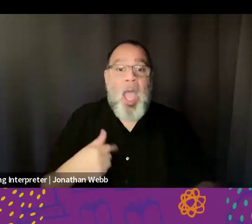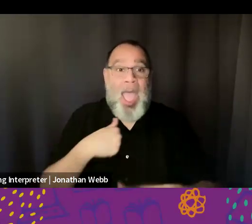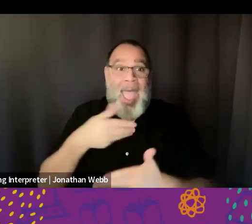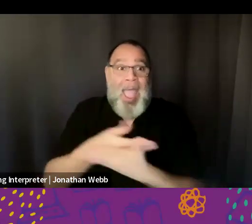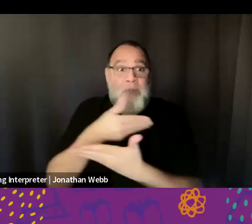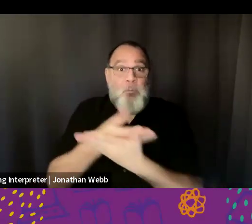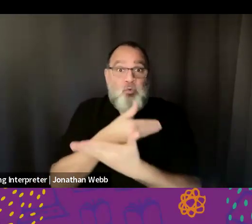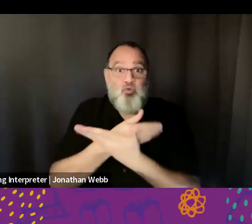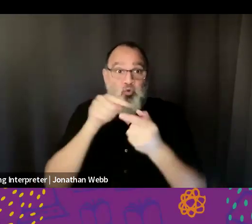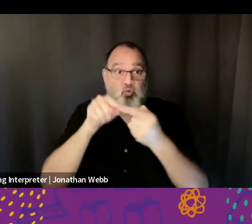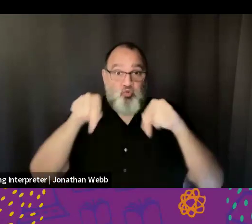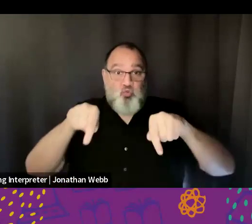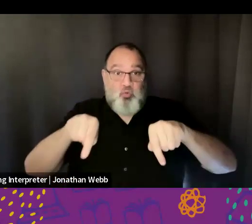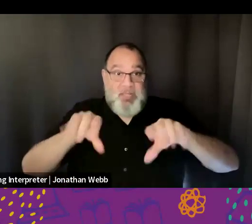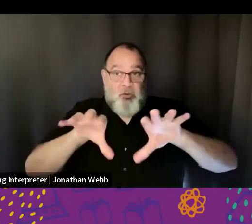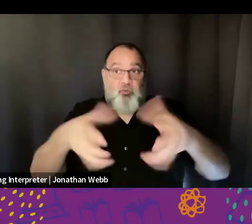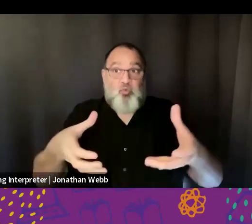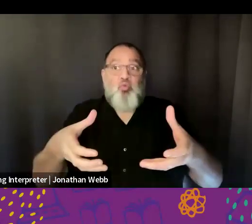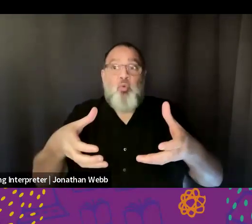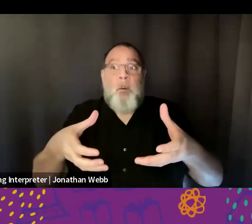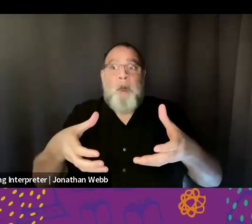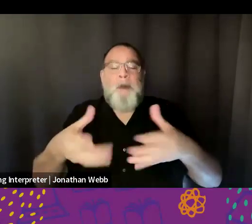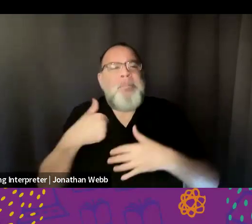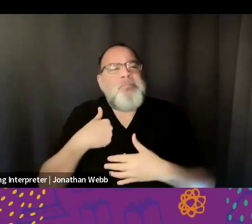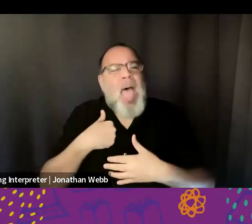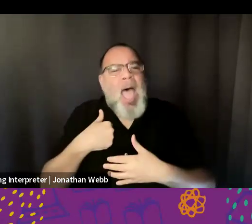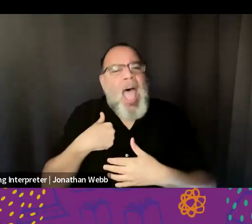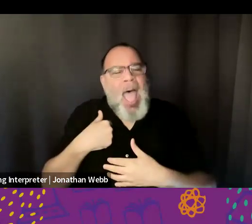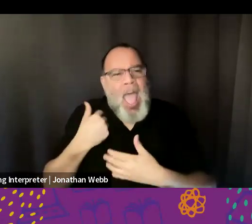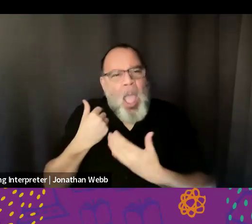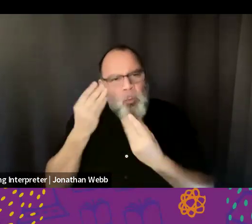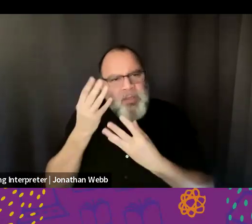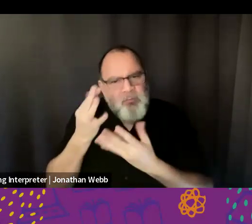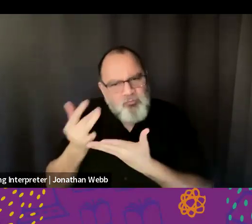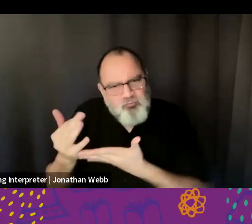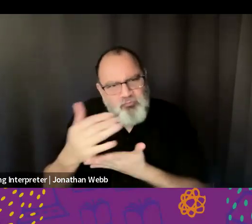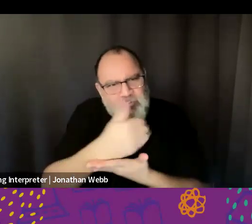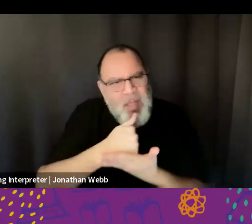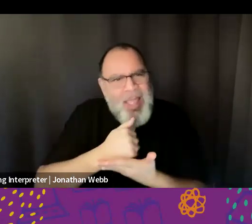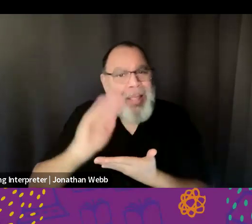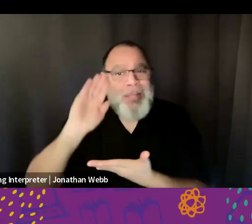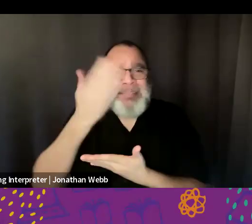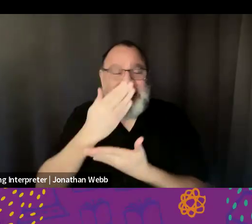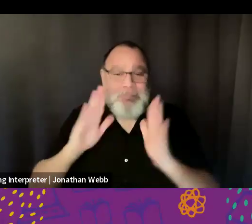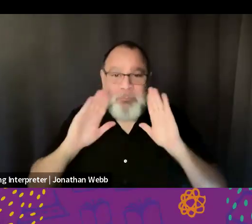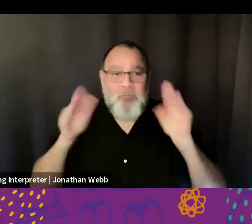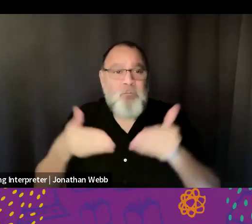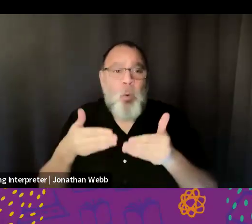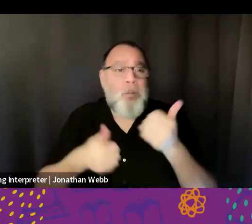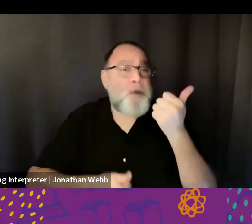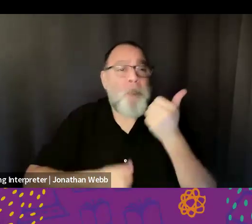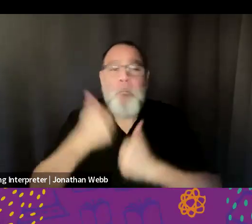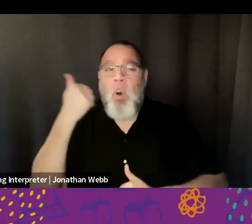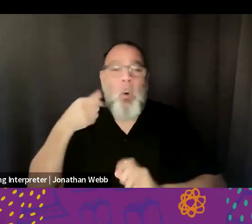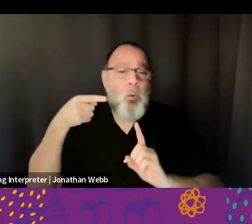digital equity and was just gathering some information and noticed that the focus seems to be mainly on Los